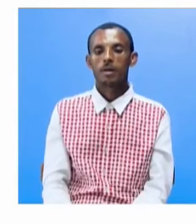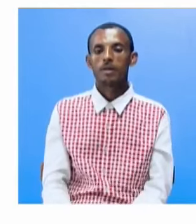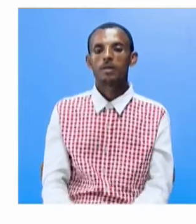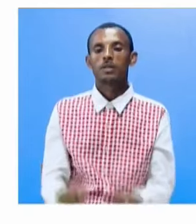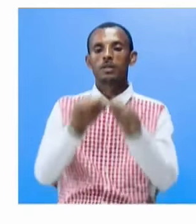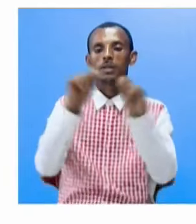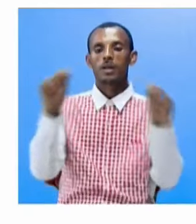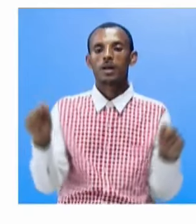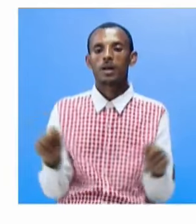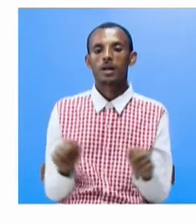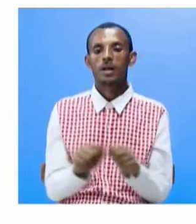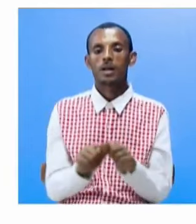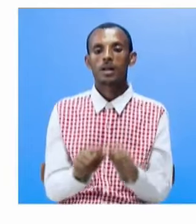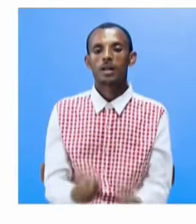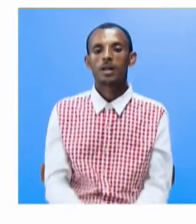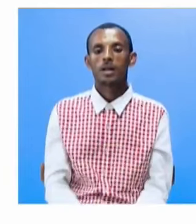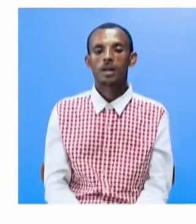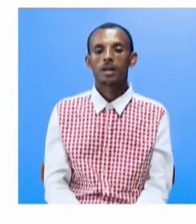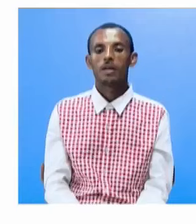triangle